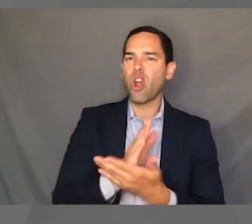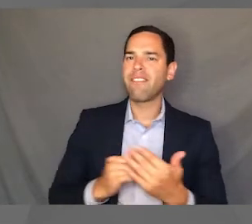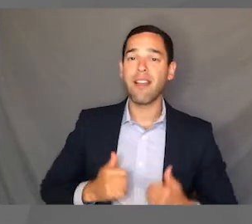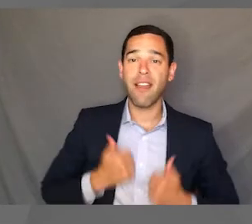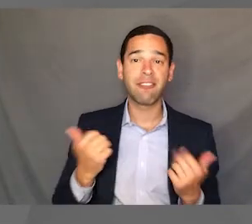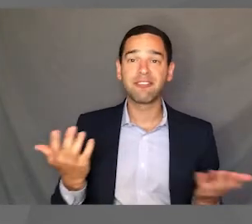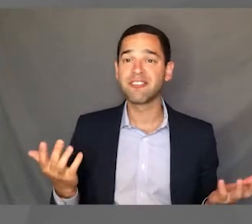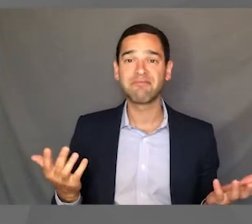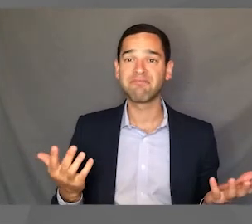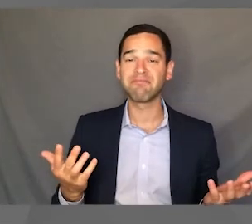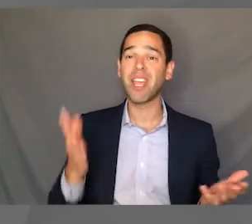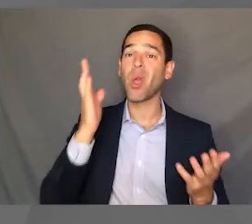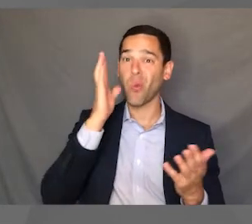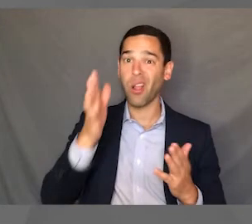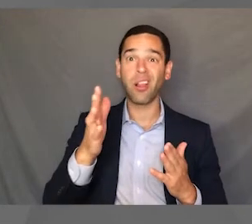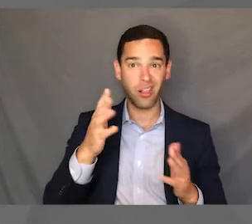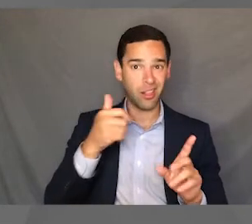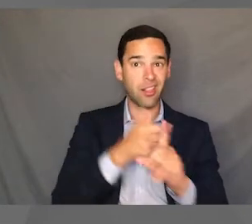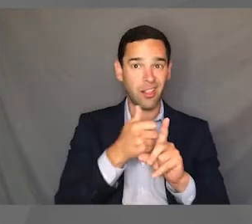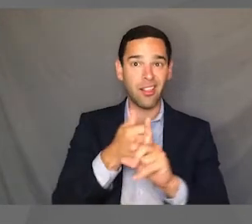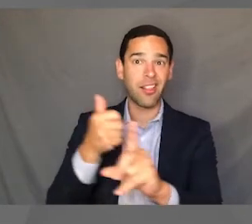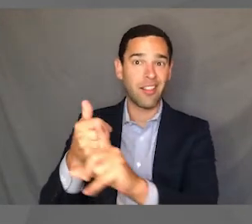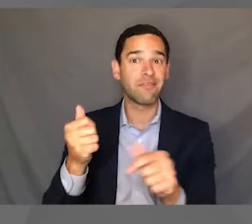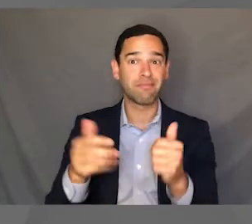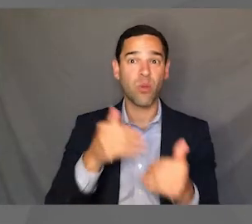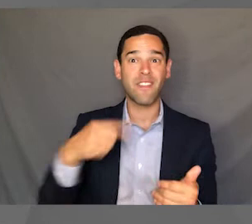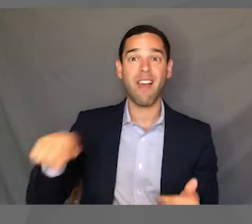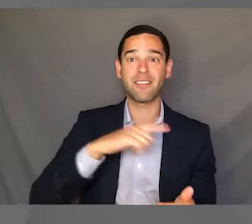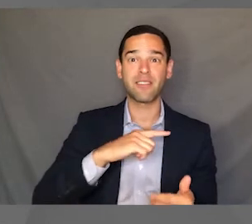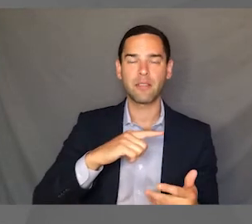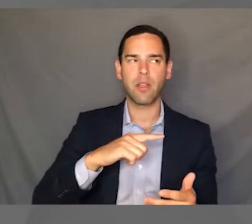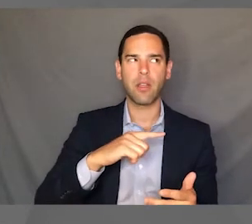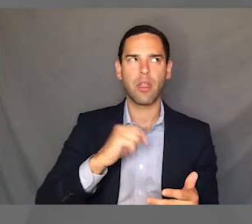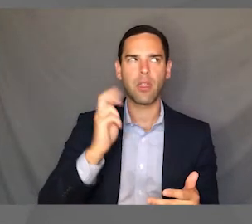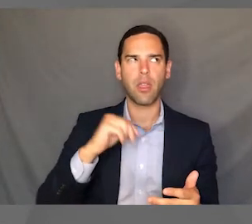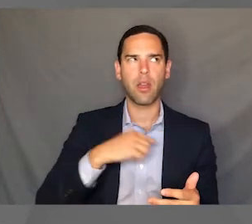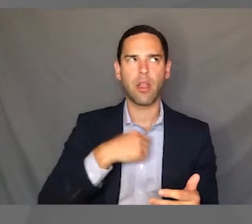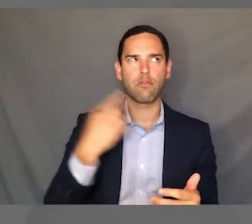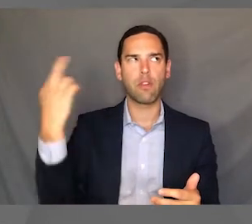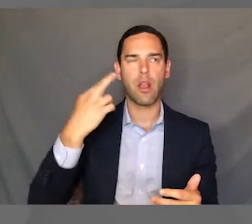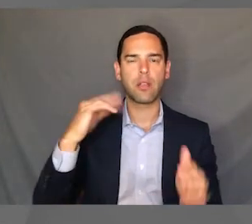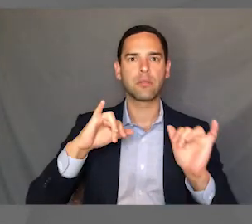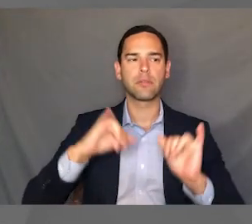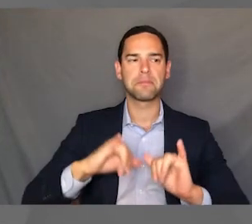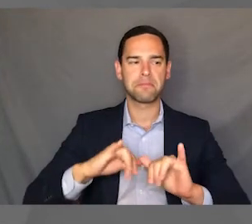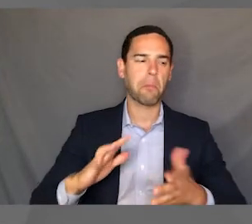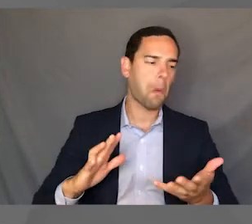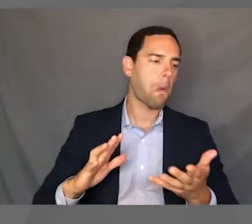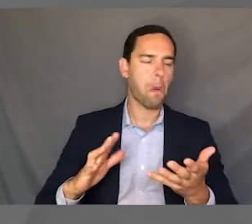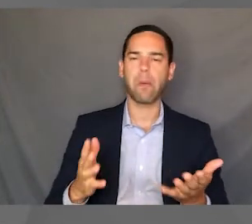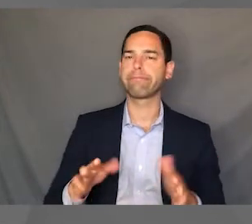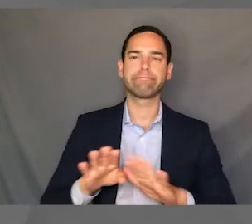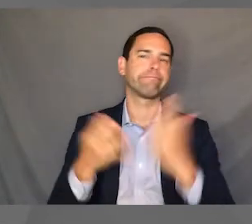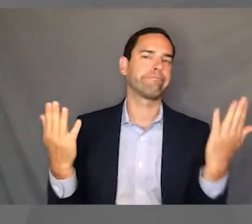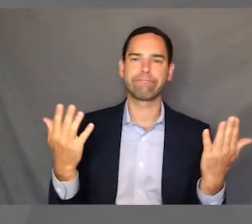of life that will touch most of us in some way, shape, or form, you start to open the door of thinking things